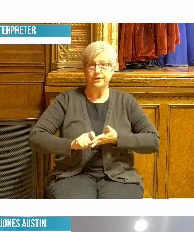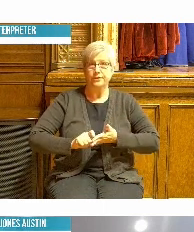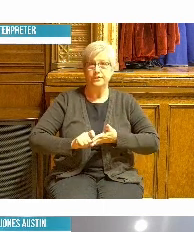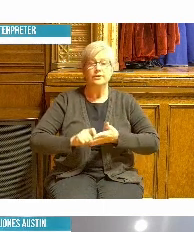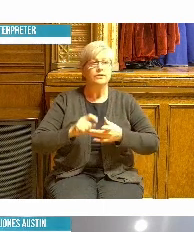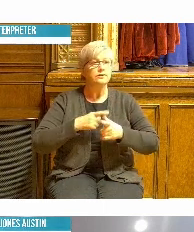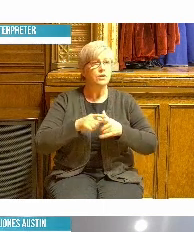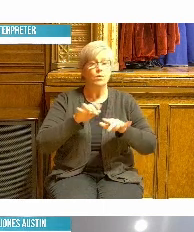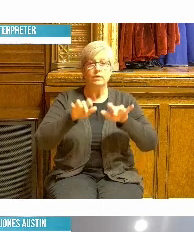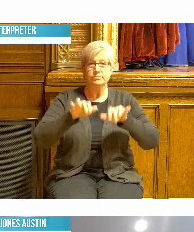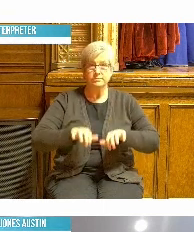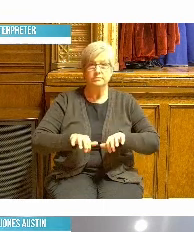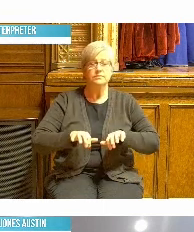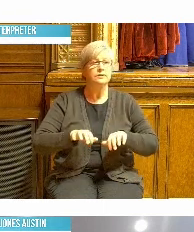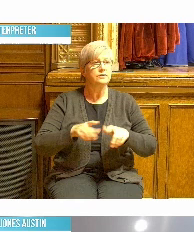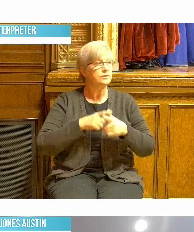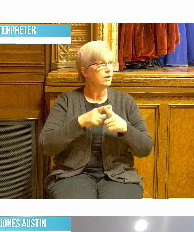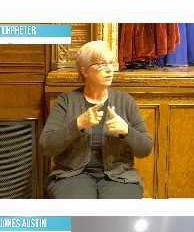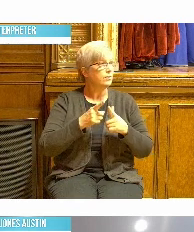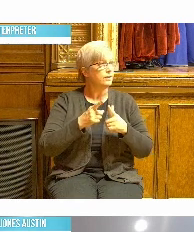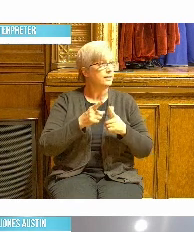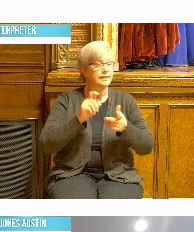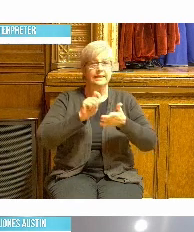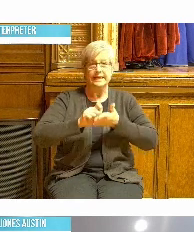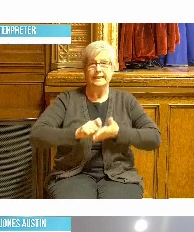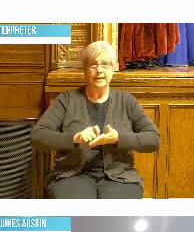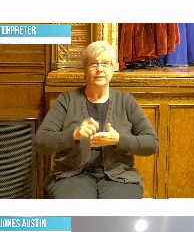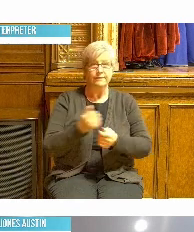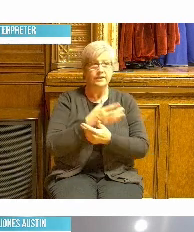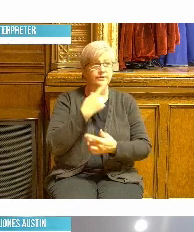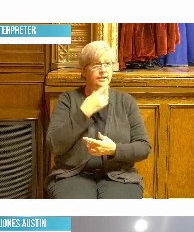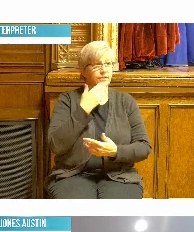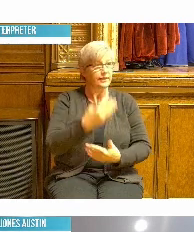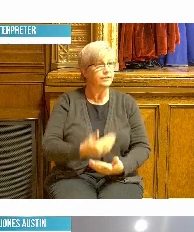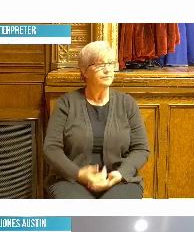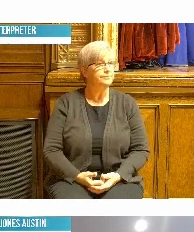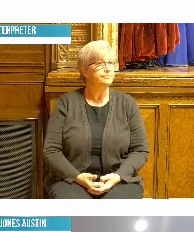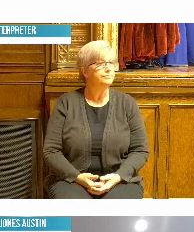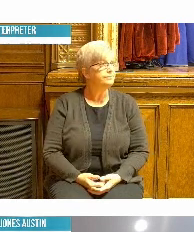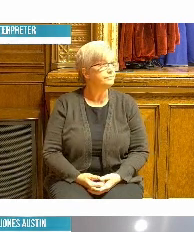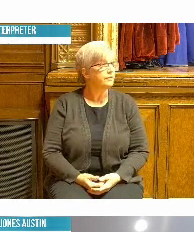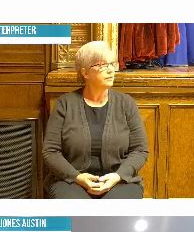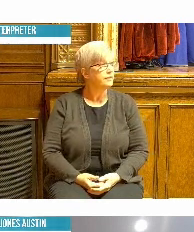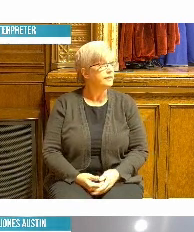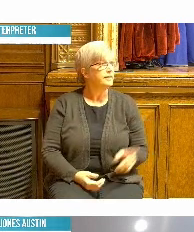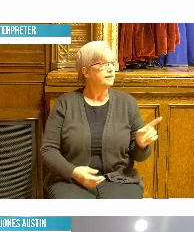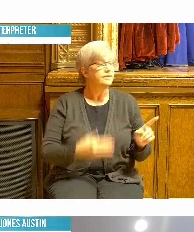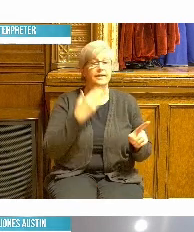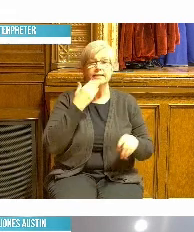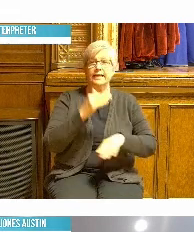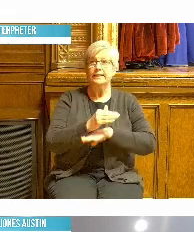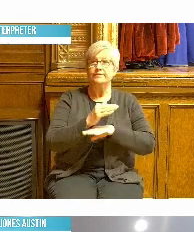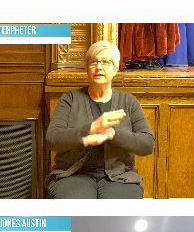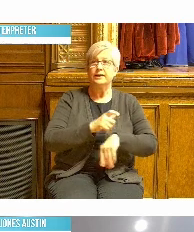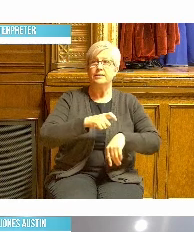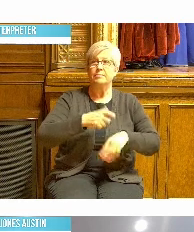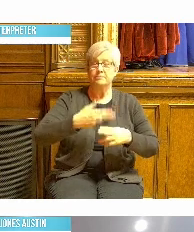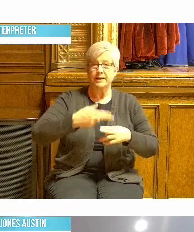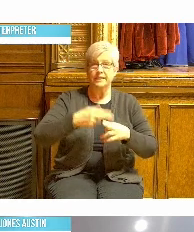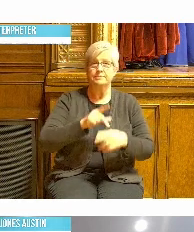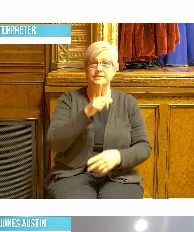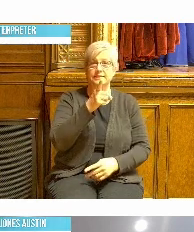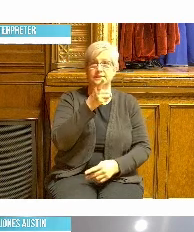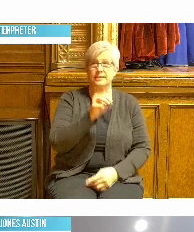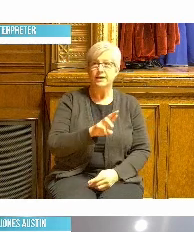the call. So we have Rose Notes on the call with us taking notes. So thank you. Good evening. My name is Dr.